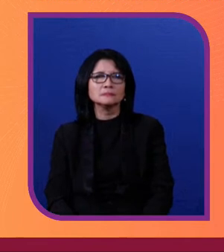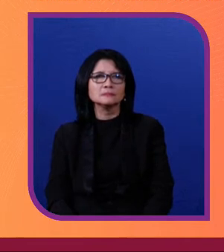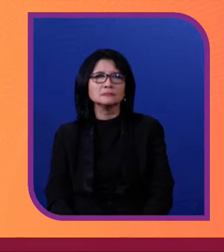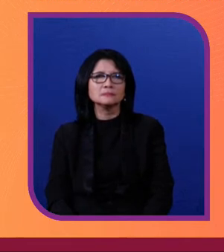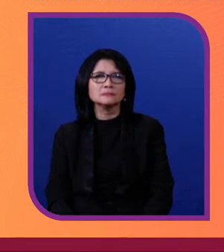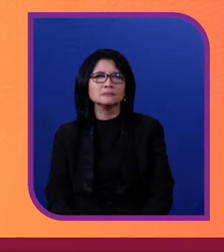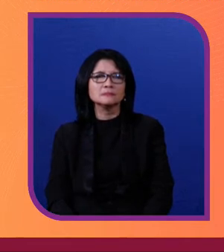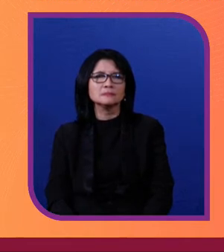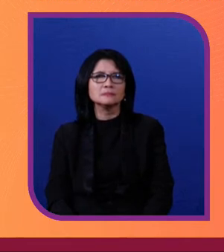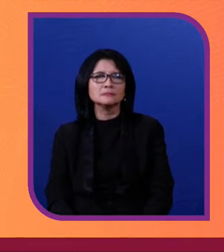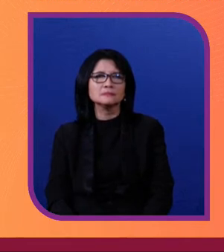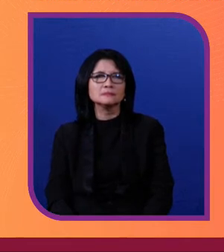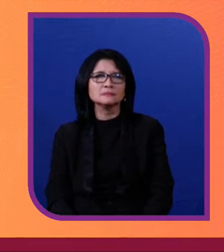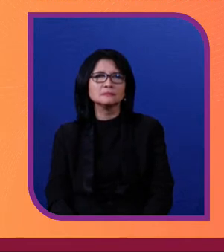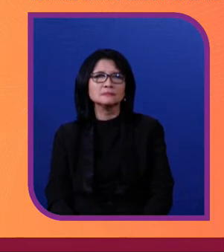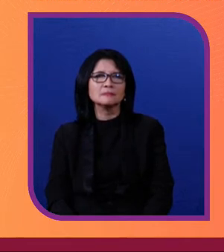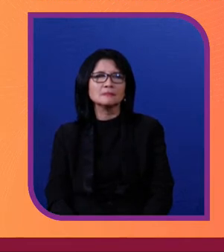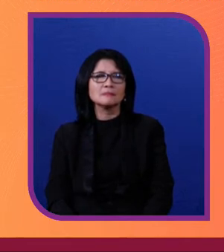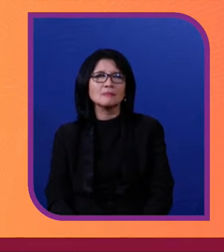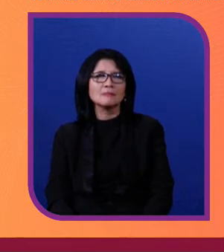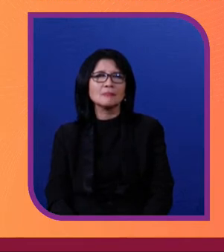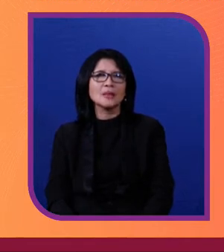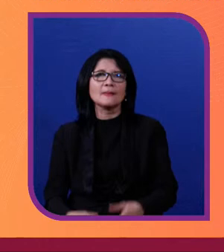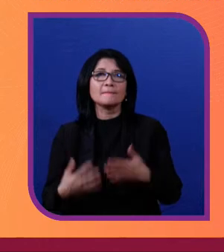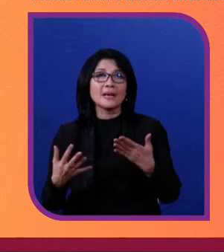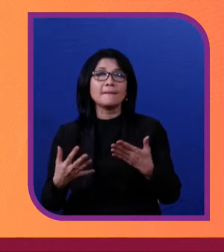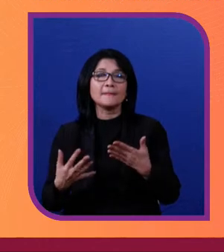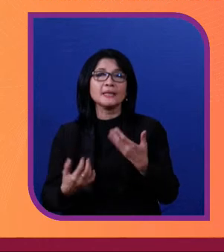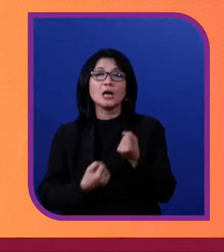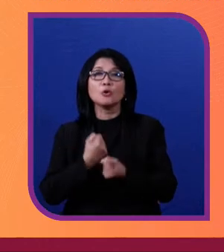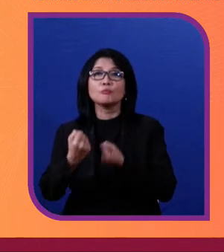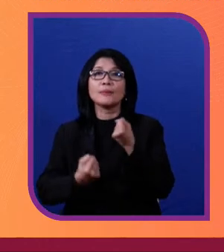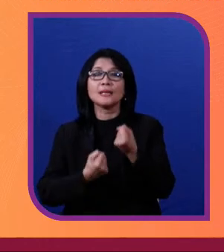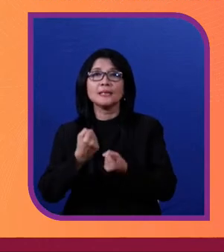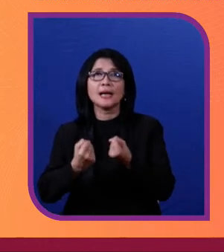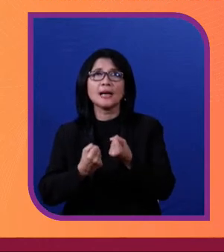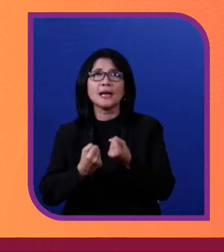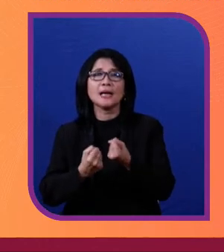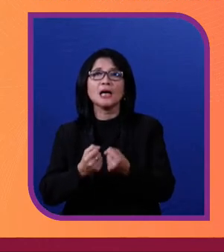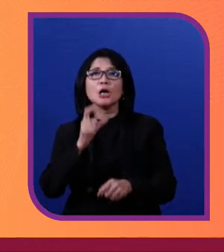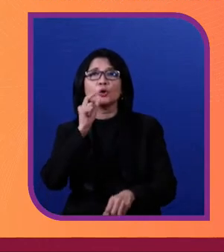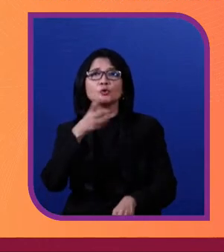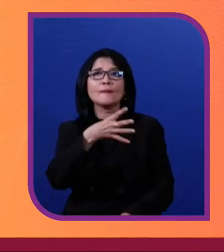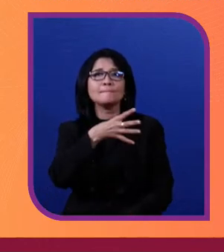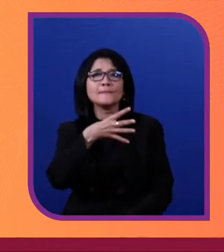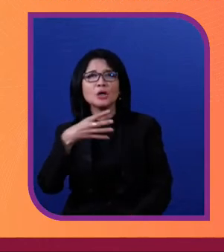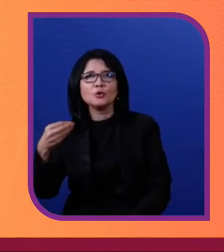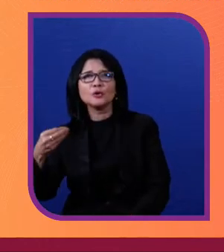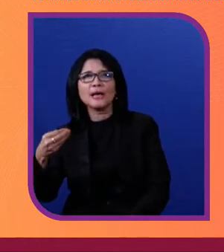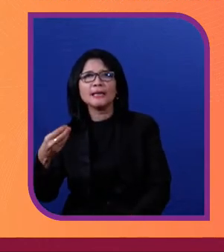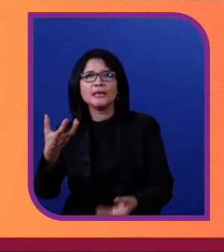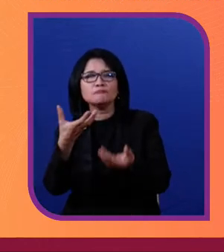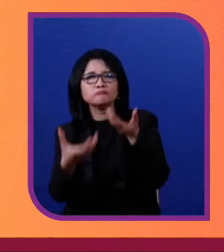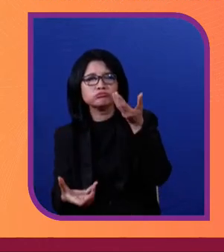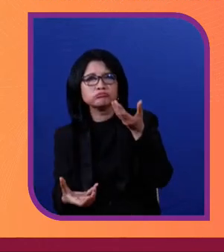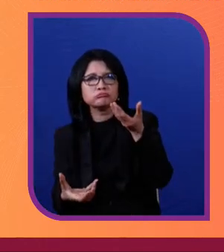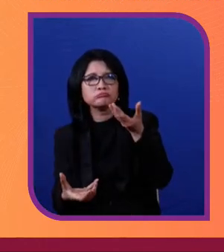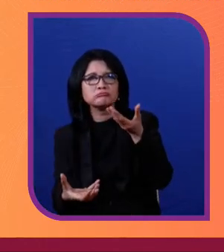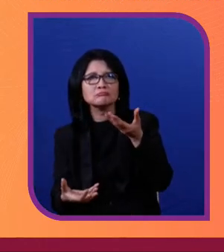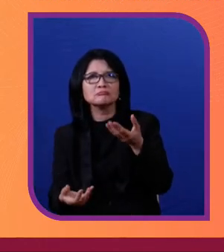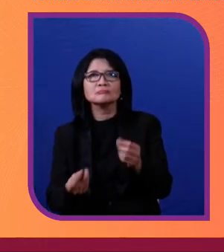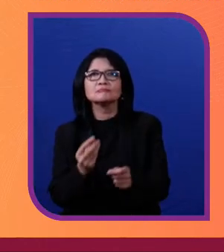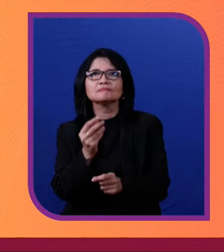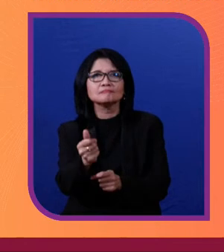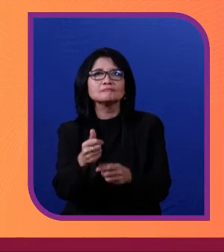financial get us the innovative financing and the